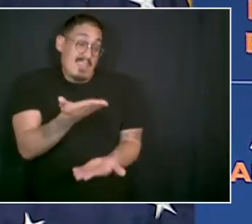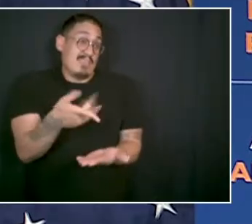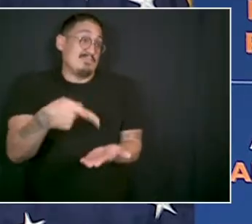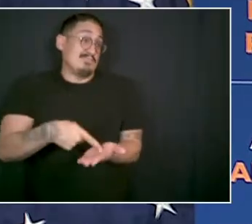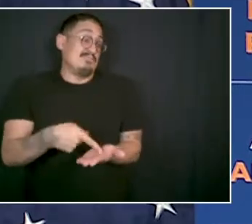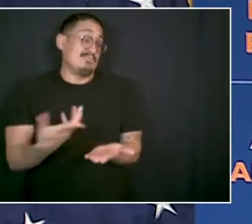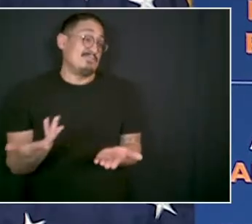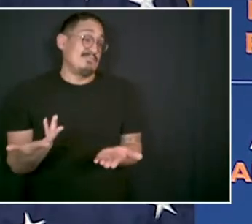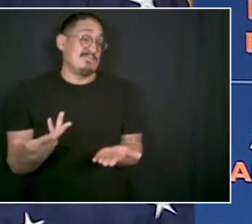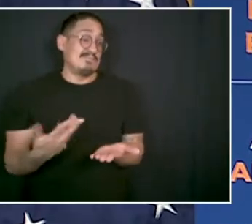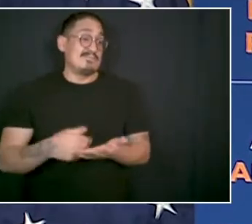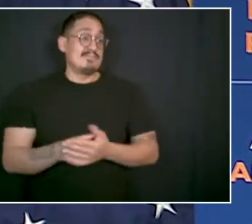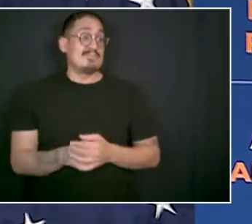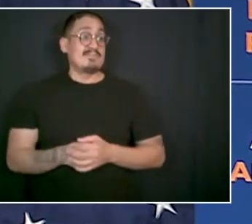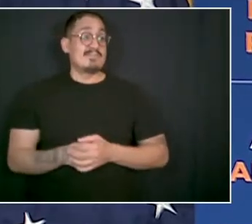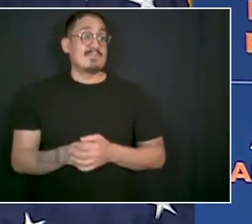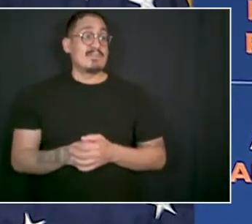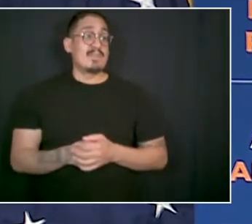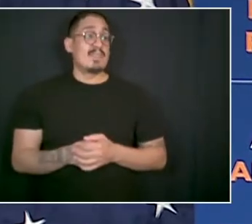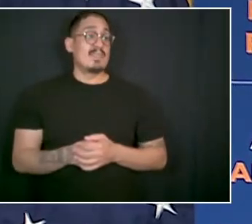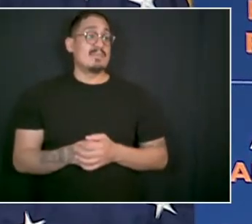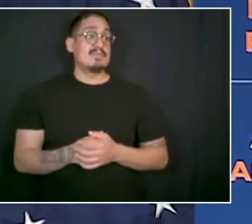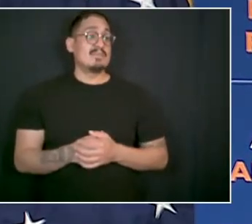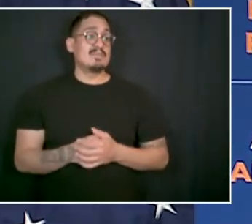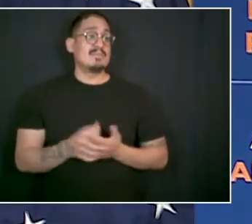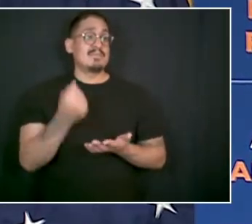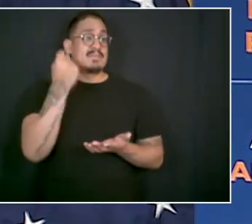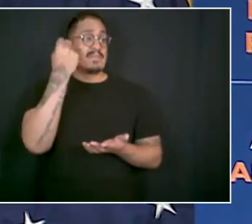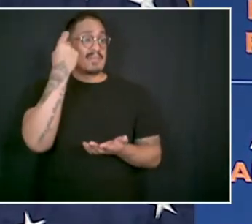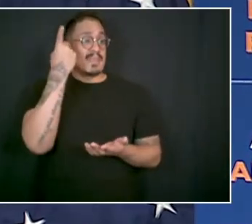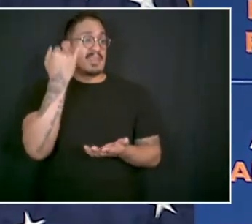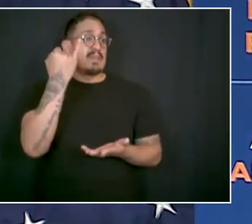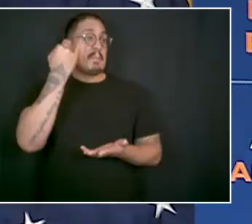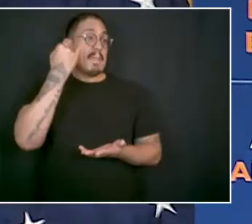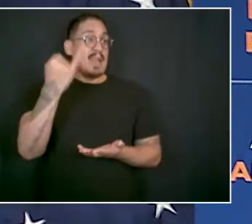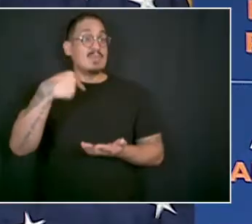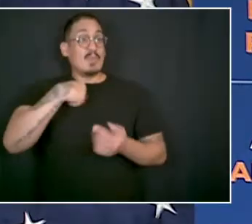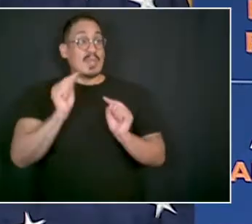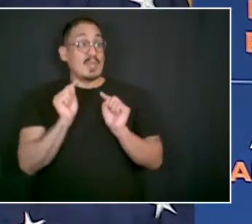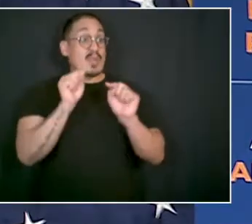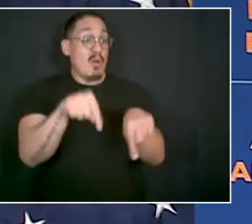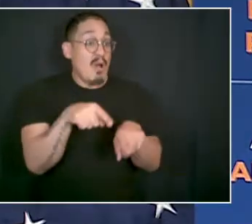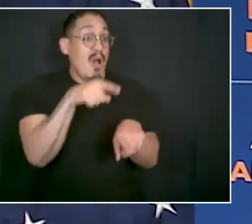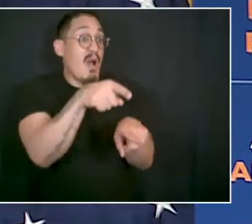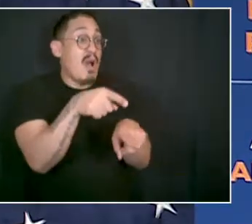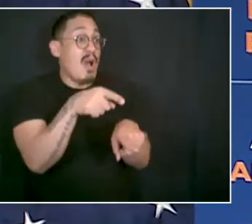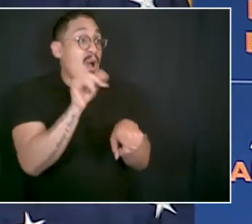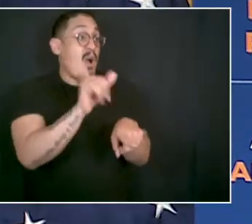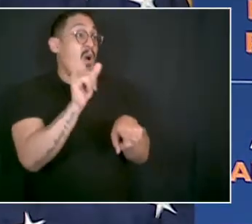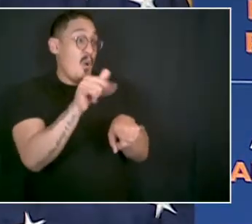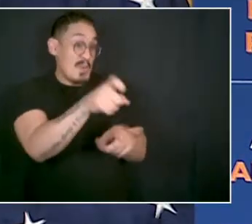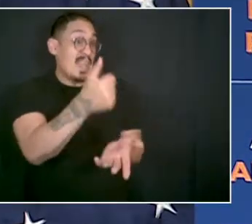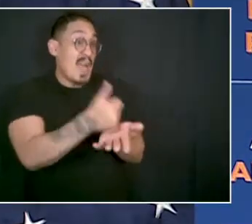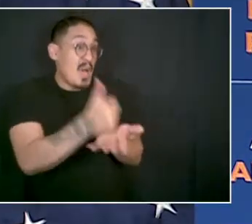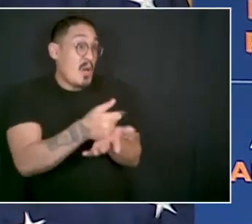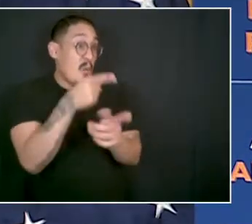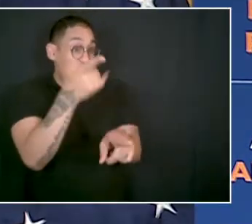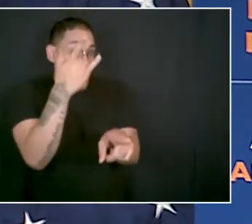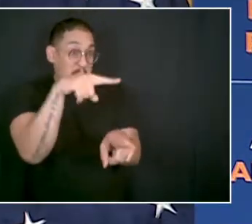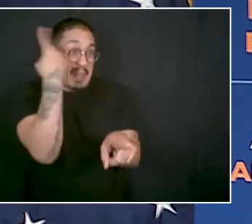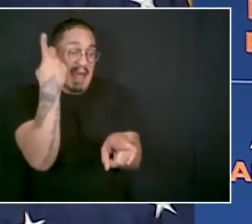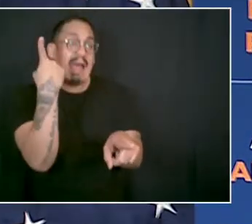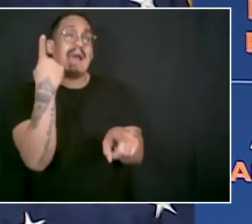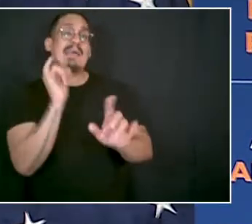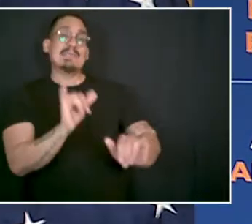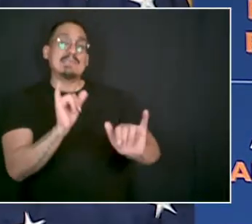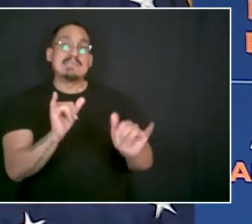on, they're Black, so we're not going to do it. They're Hispanic, we're not going to do it. They're white, we're not going to do it. That's not the way this game is done. Look at the